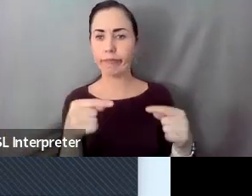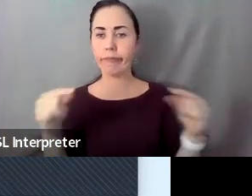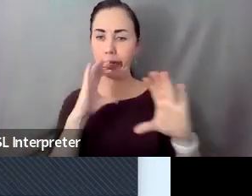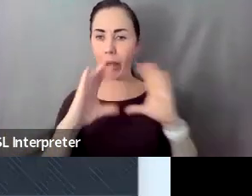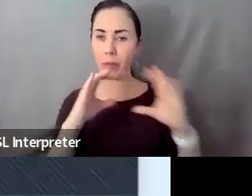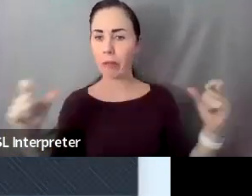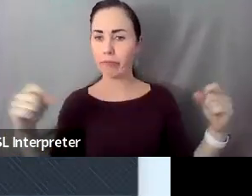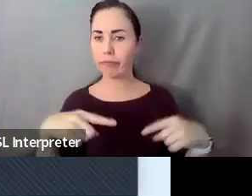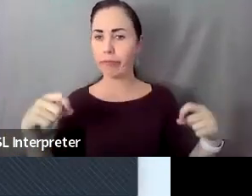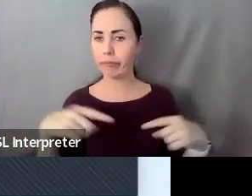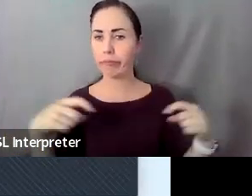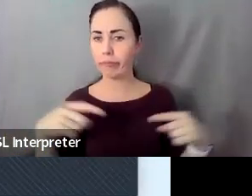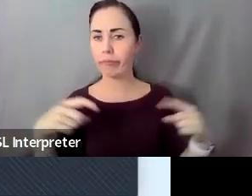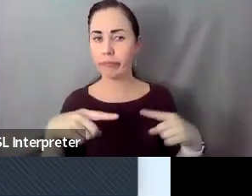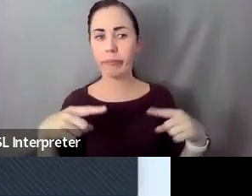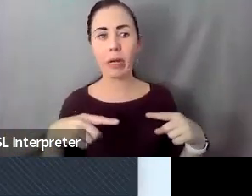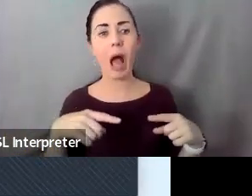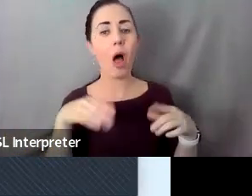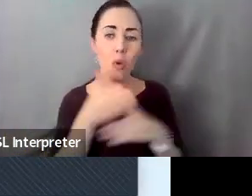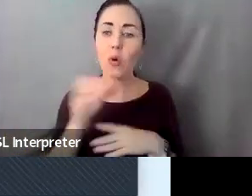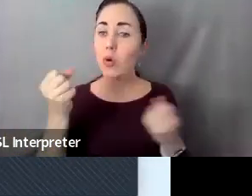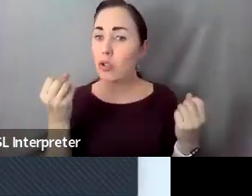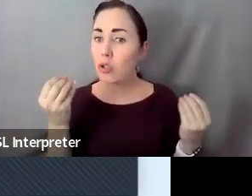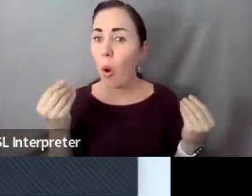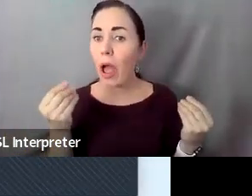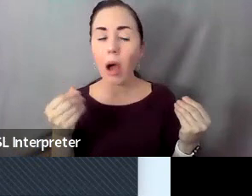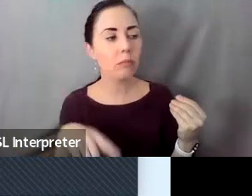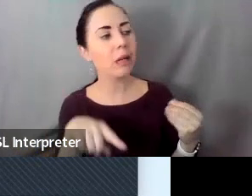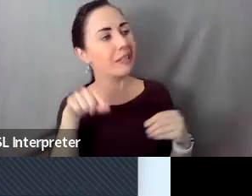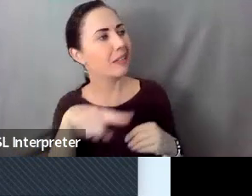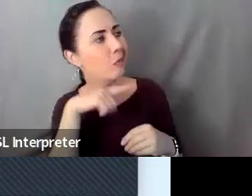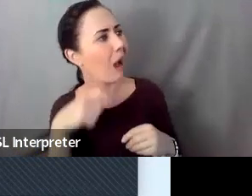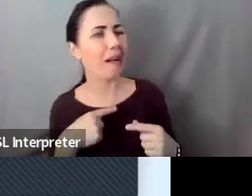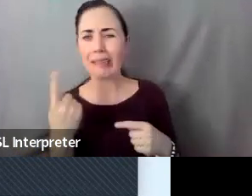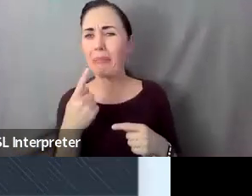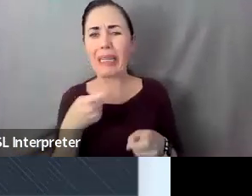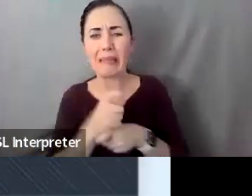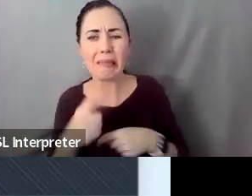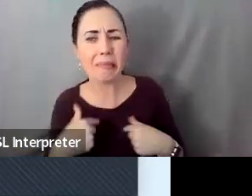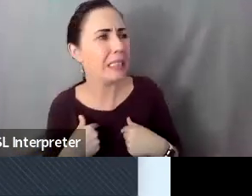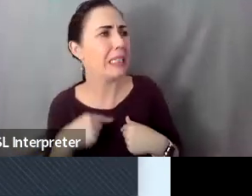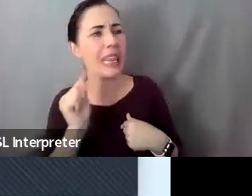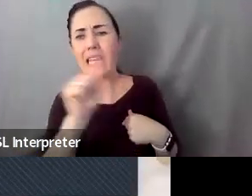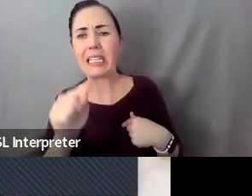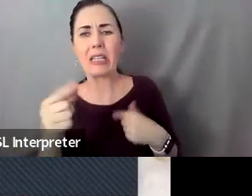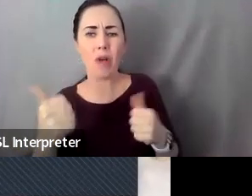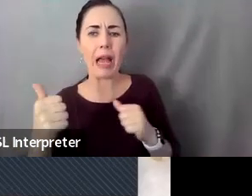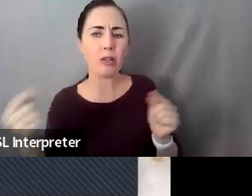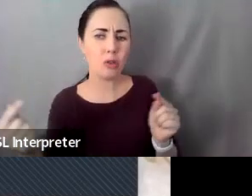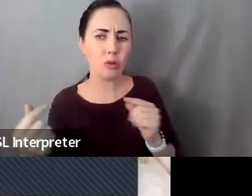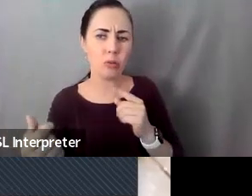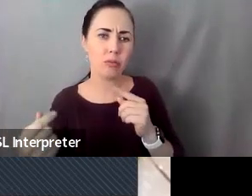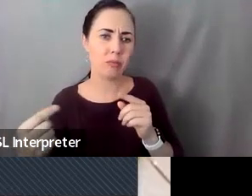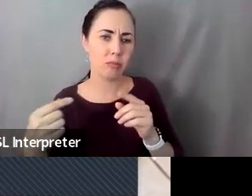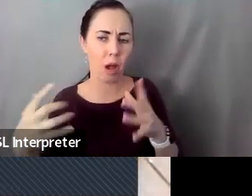it's dry, or if something is eating the plant, or it's under attack from something else. Why don't we take some of the soil